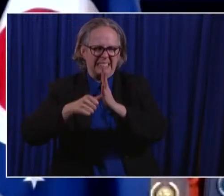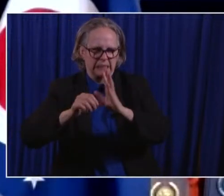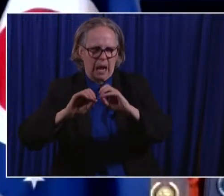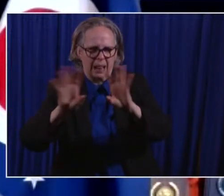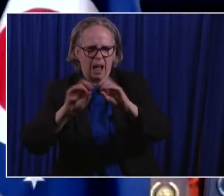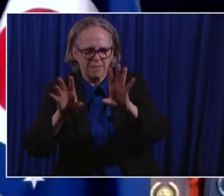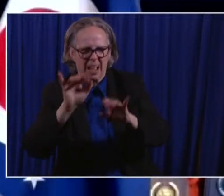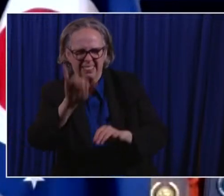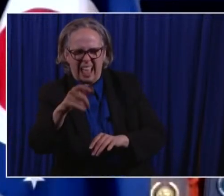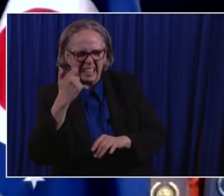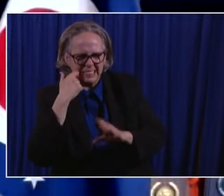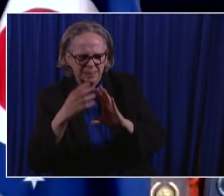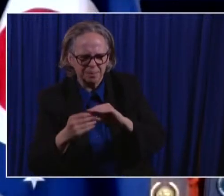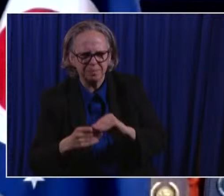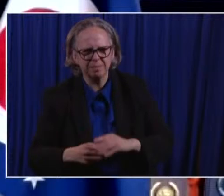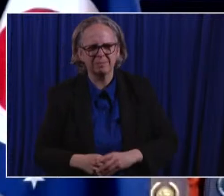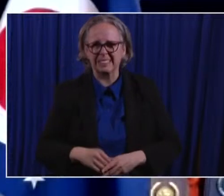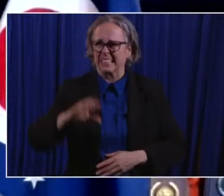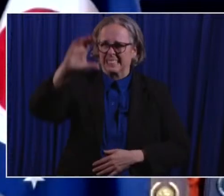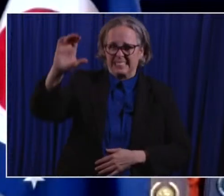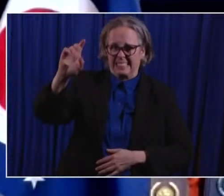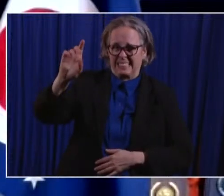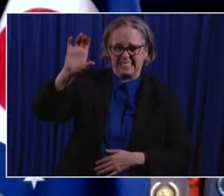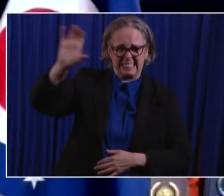the guidance also says